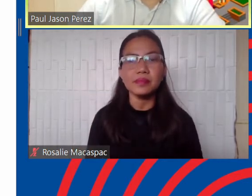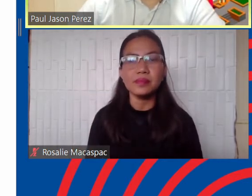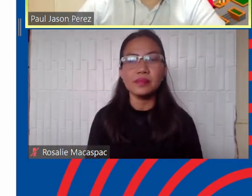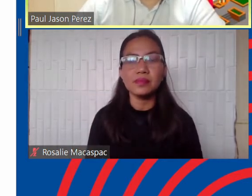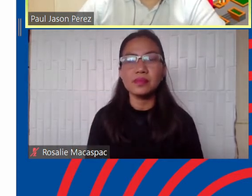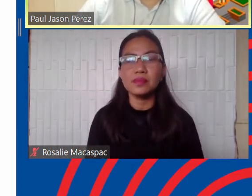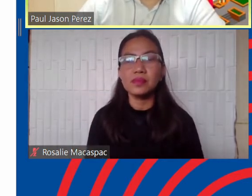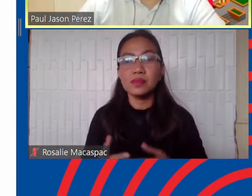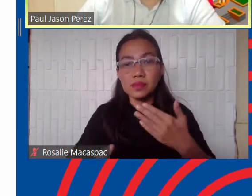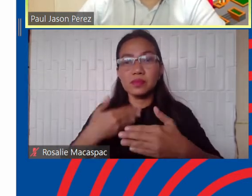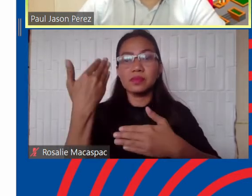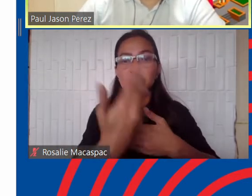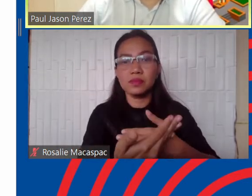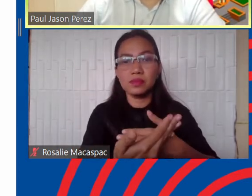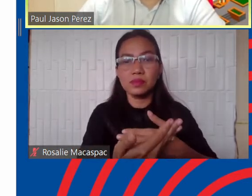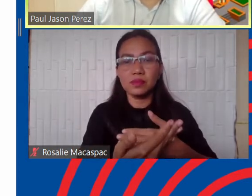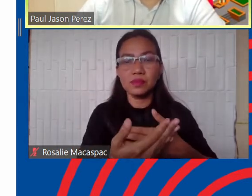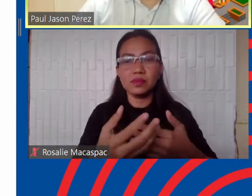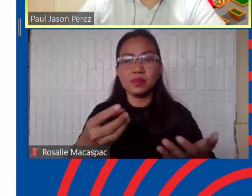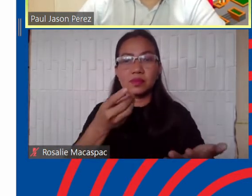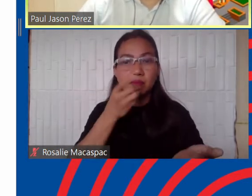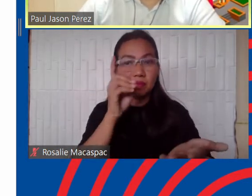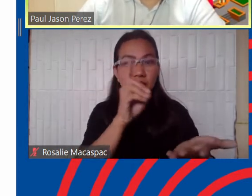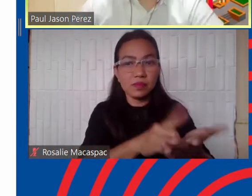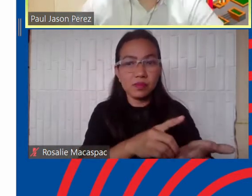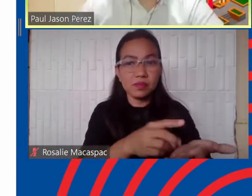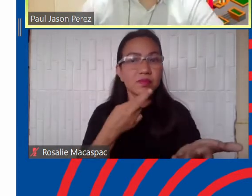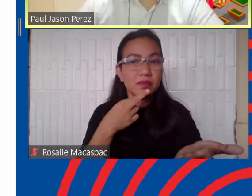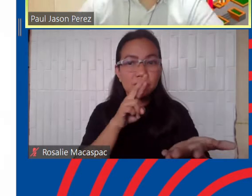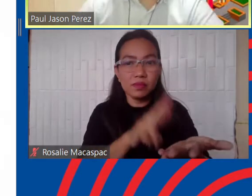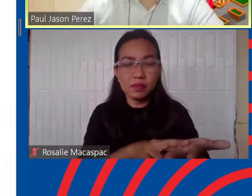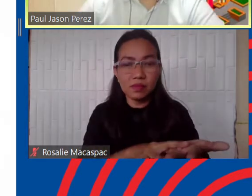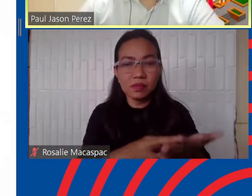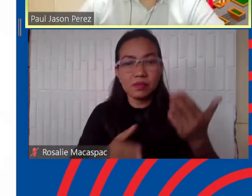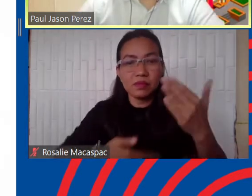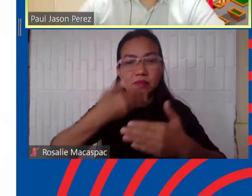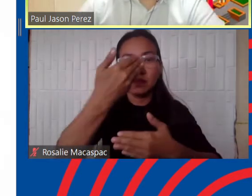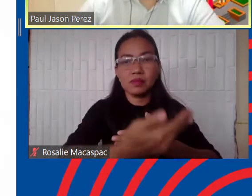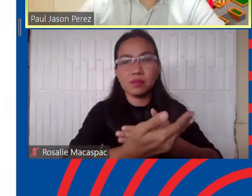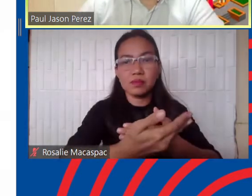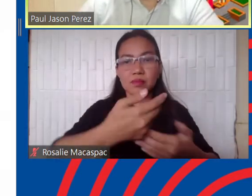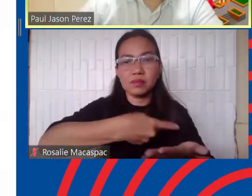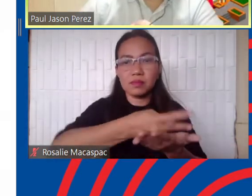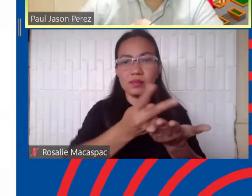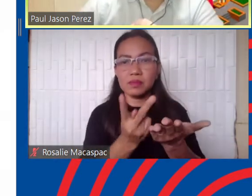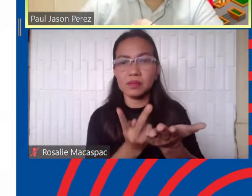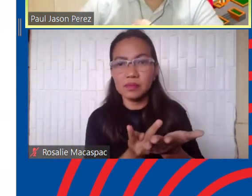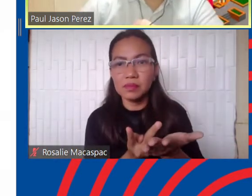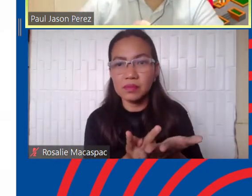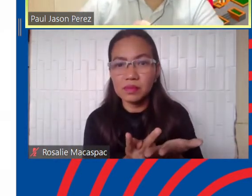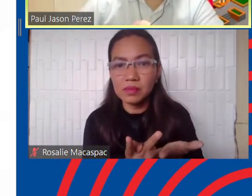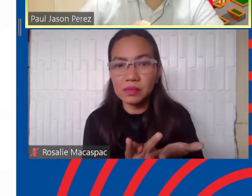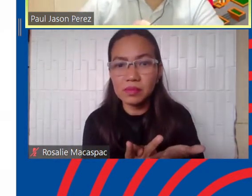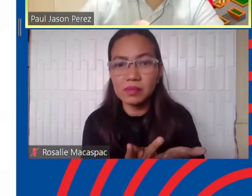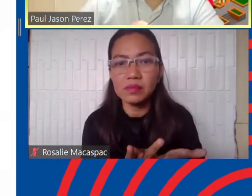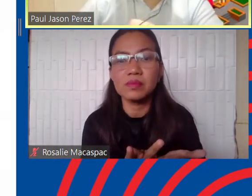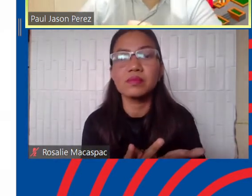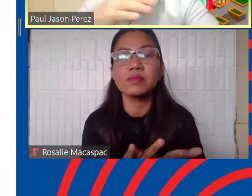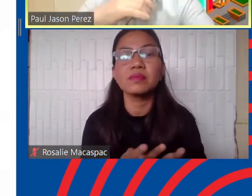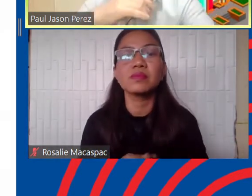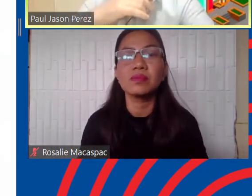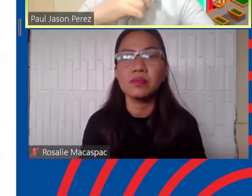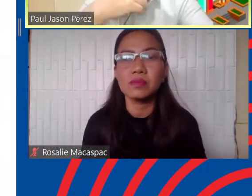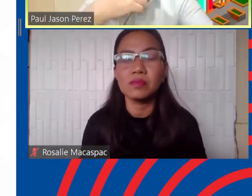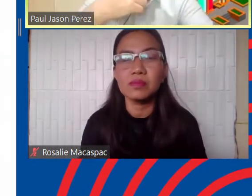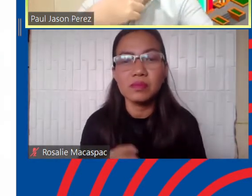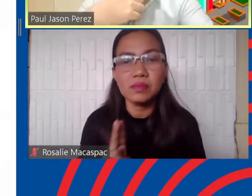So after the documentation, the next part is use, no? So with